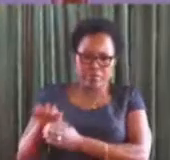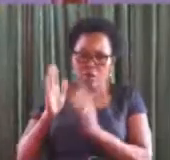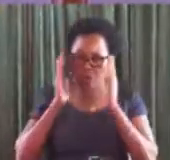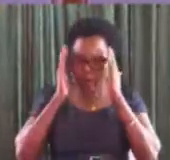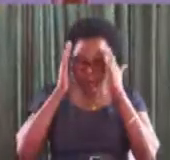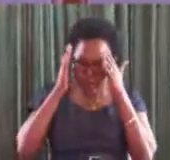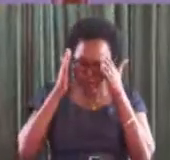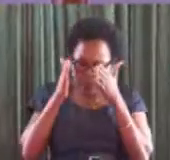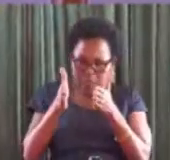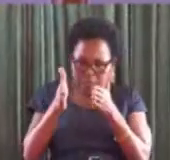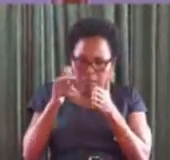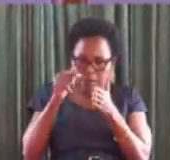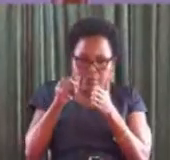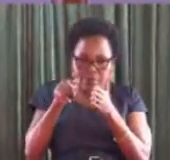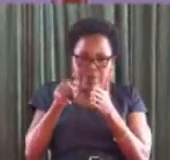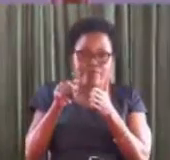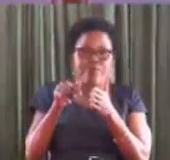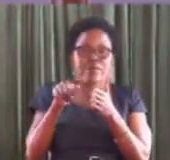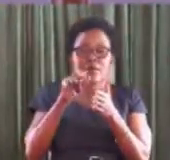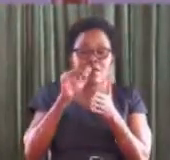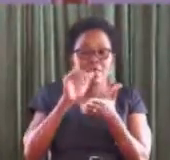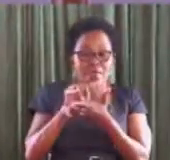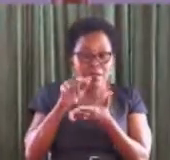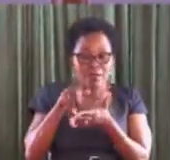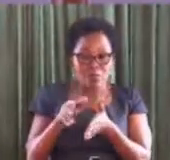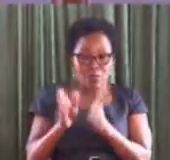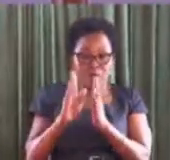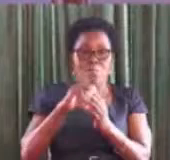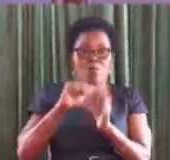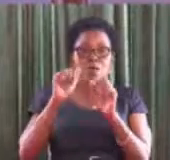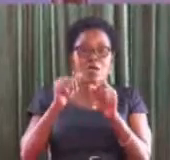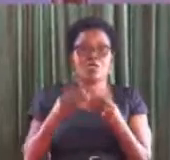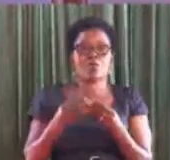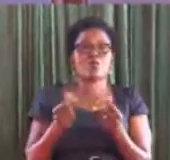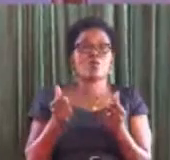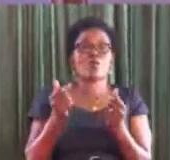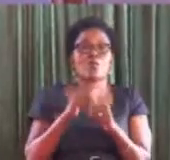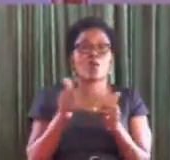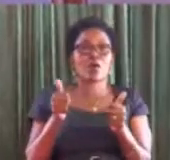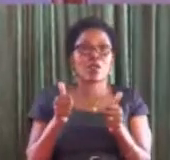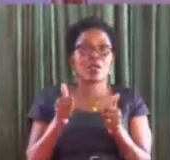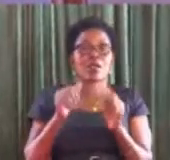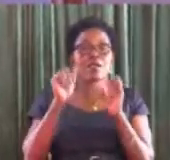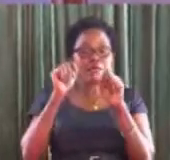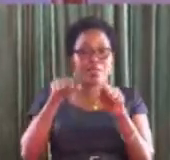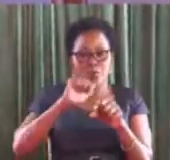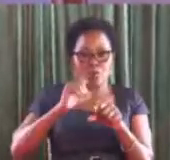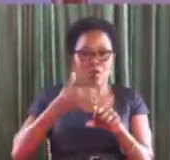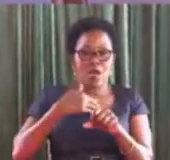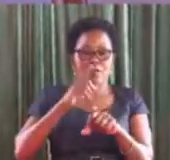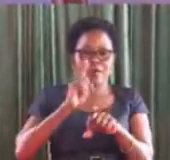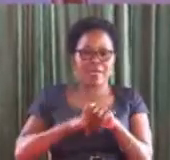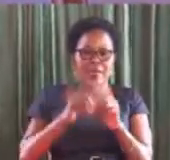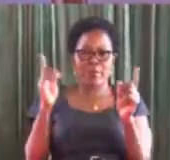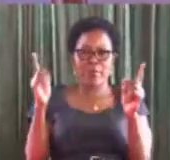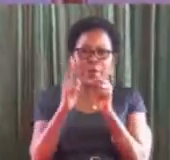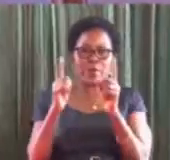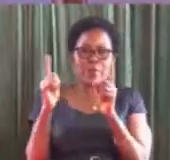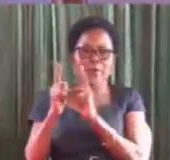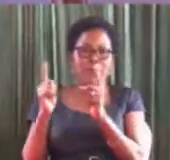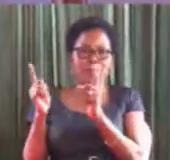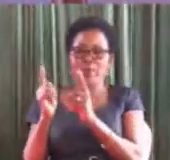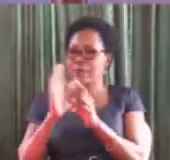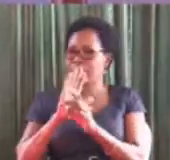them. That way, we shall be able to meet the deadline. Although there is no timelines for the Supreme Court,